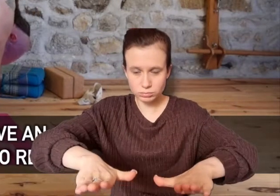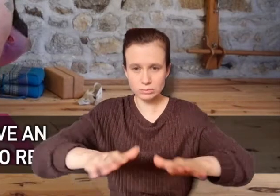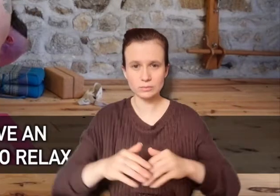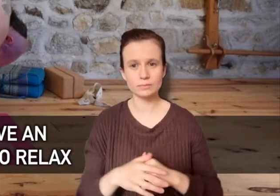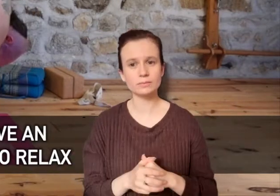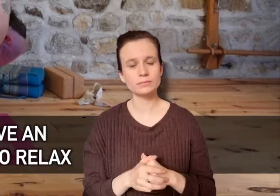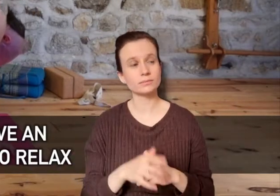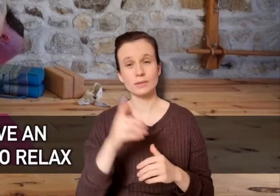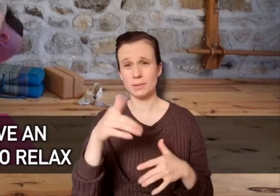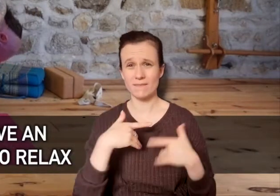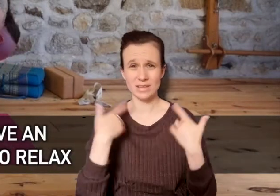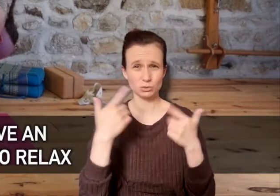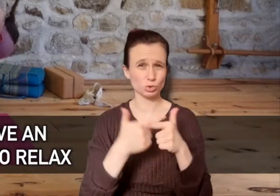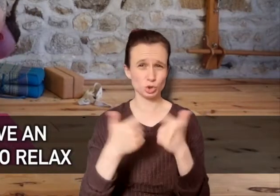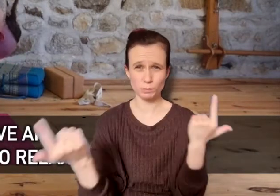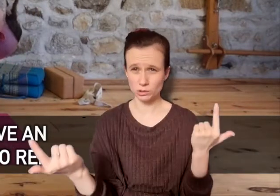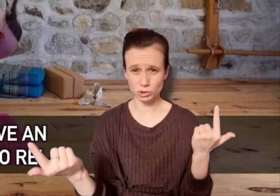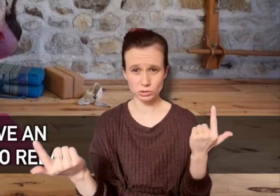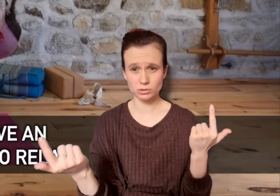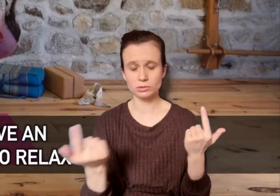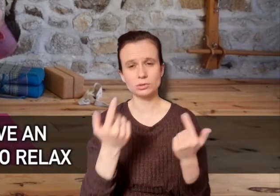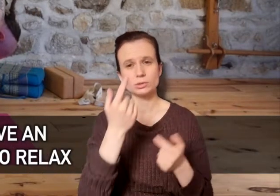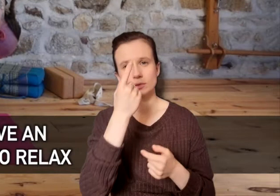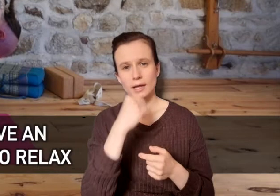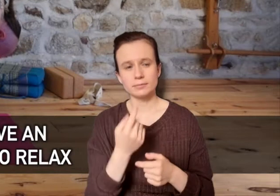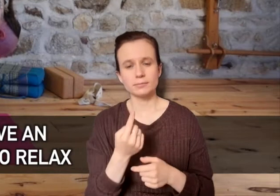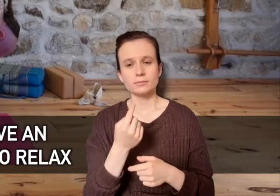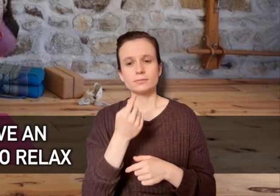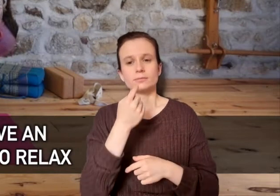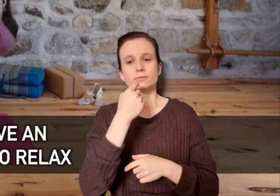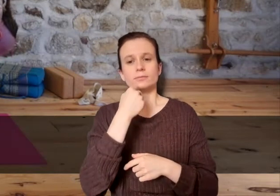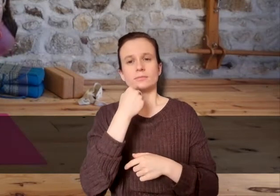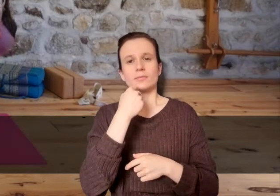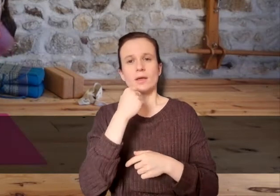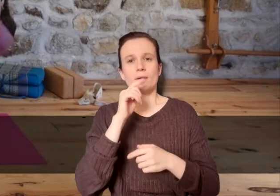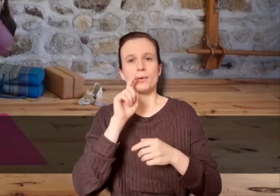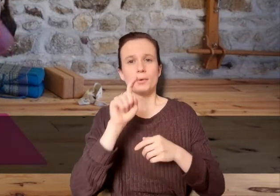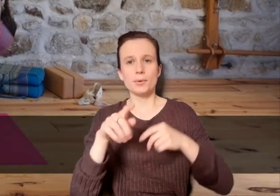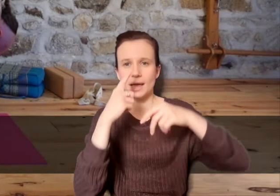If it's too much for you, you can have an inhale and slightly bend the knees to relax.